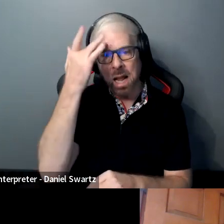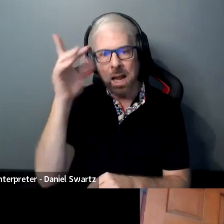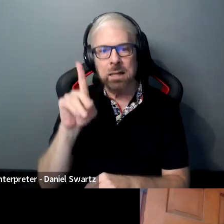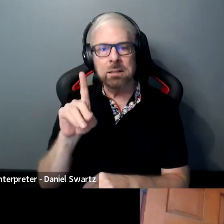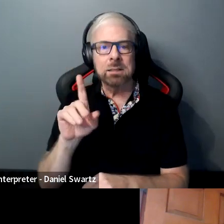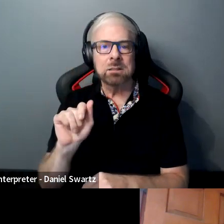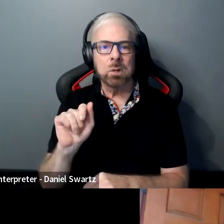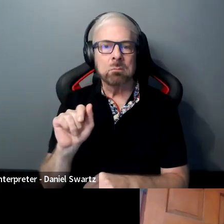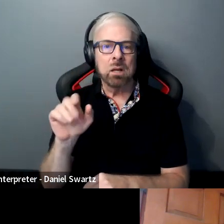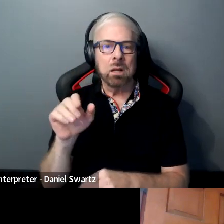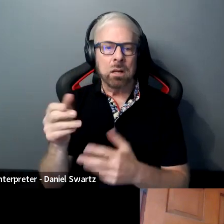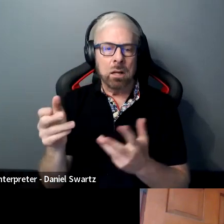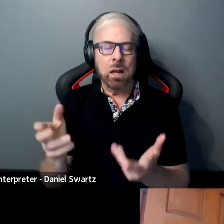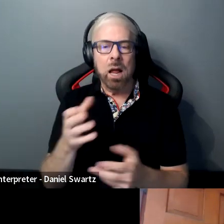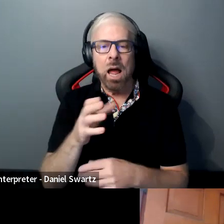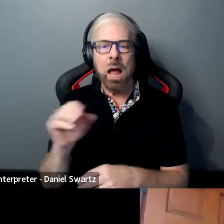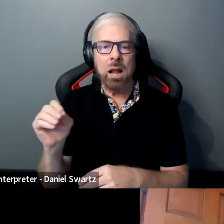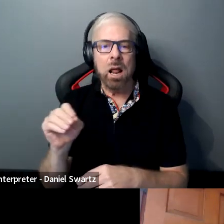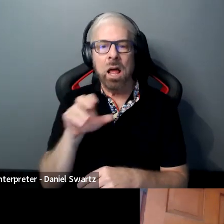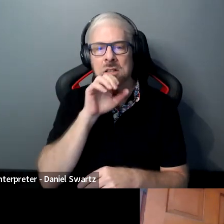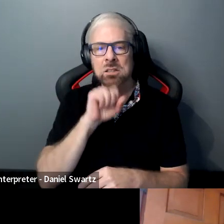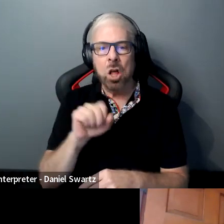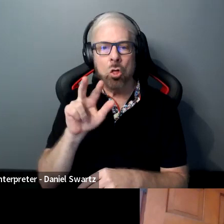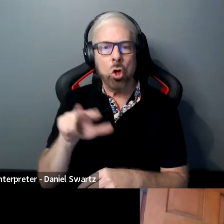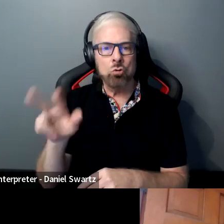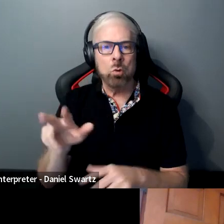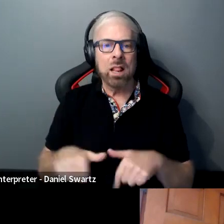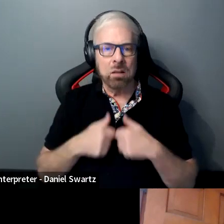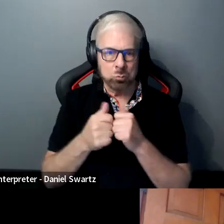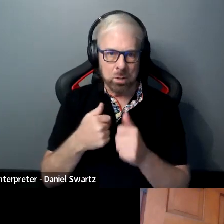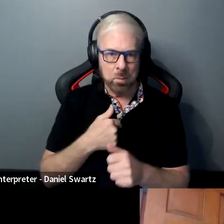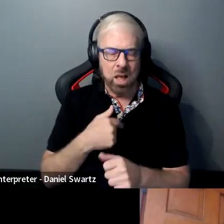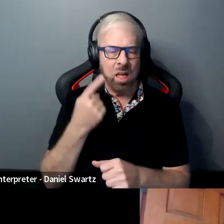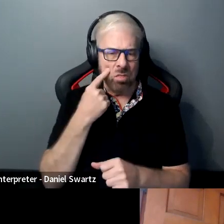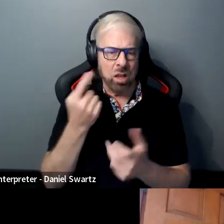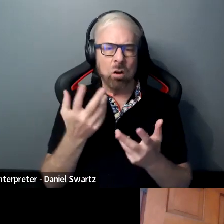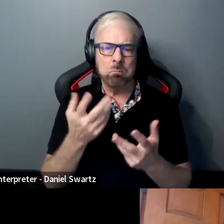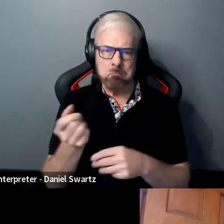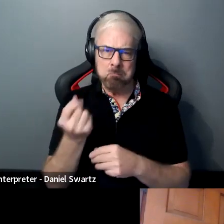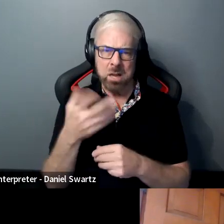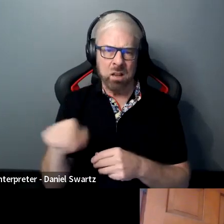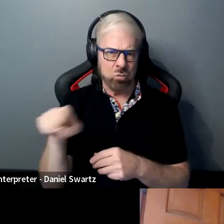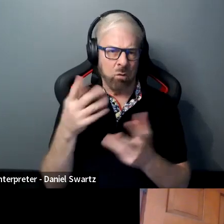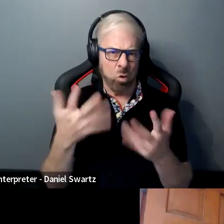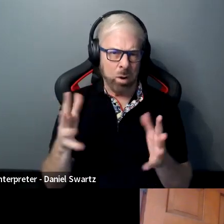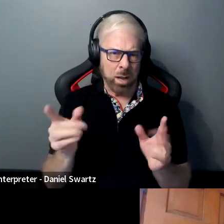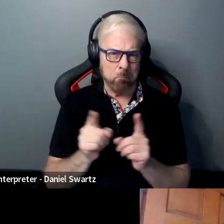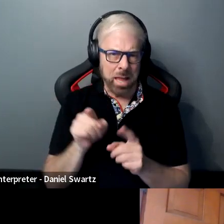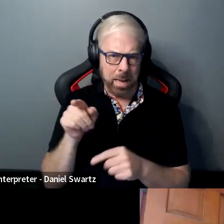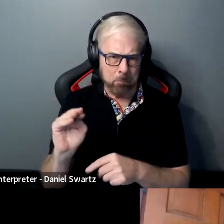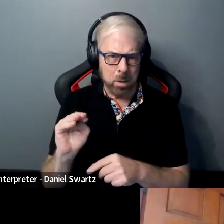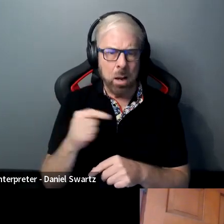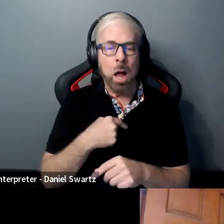is 33 years old and lives with me. And I think many of you have already met him, and he's amazing. I'm